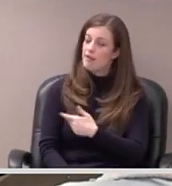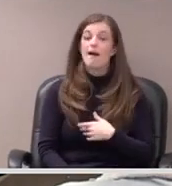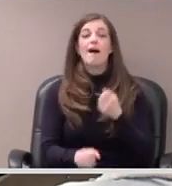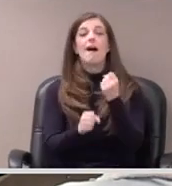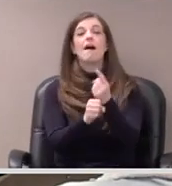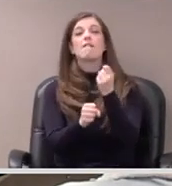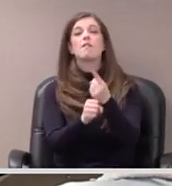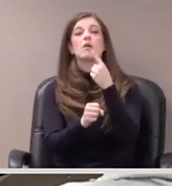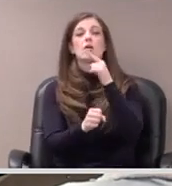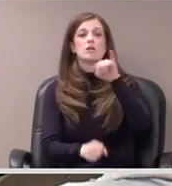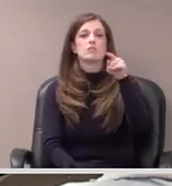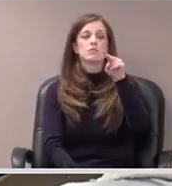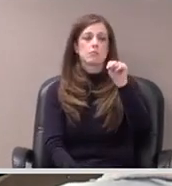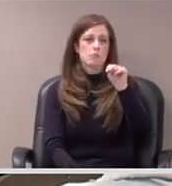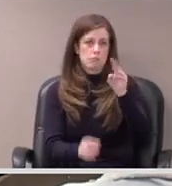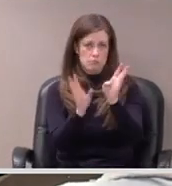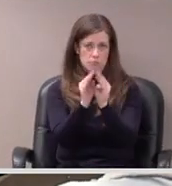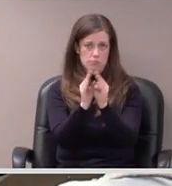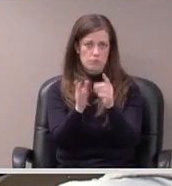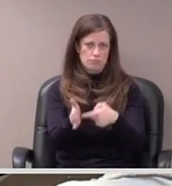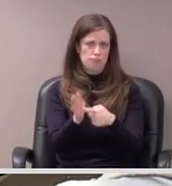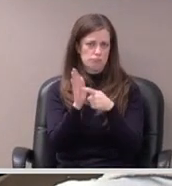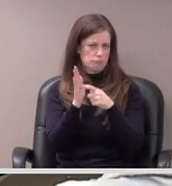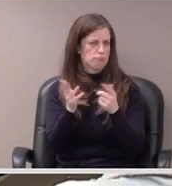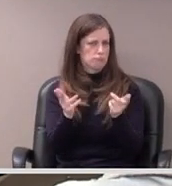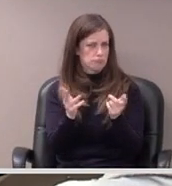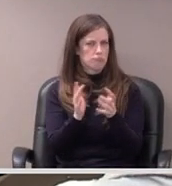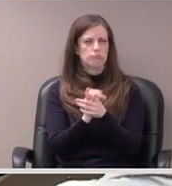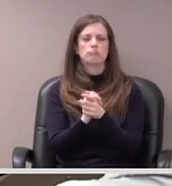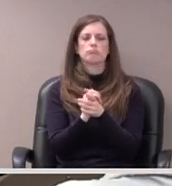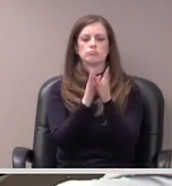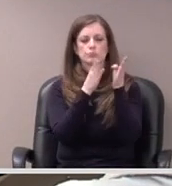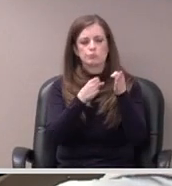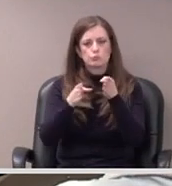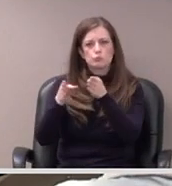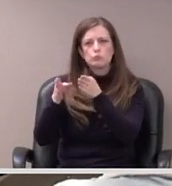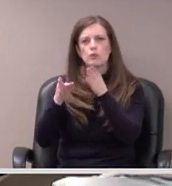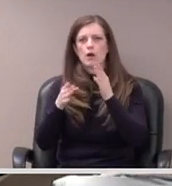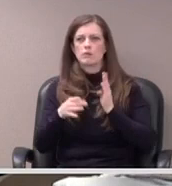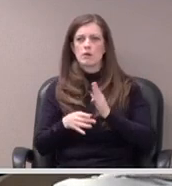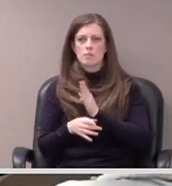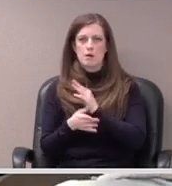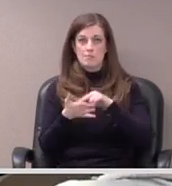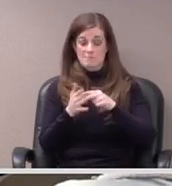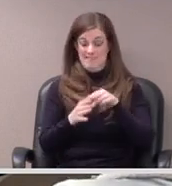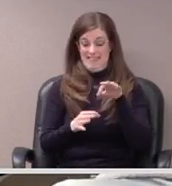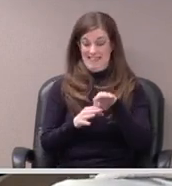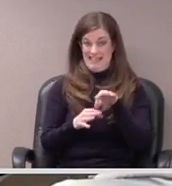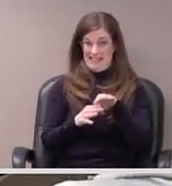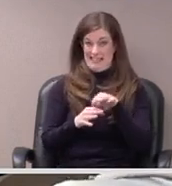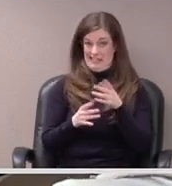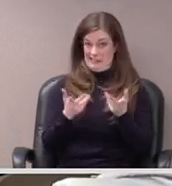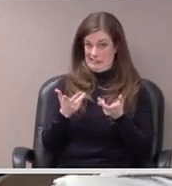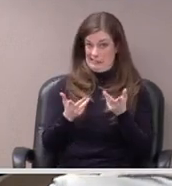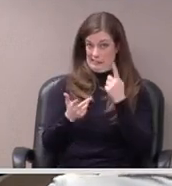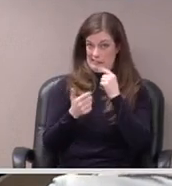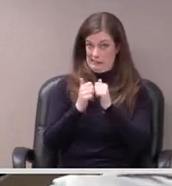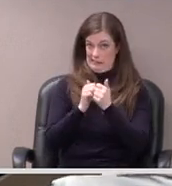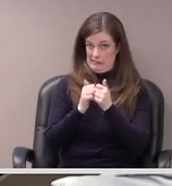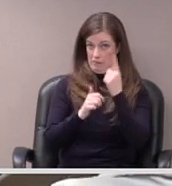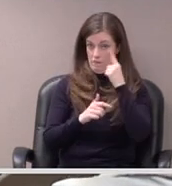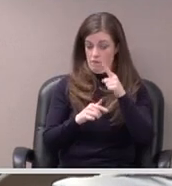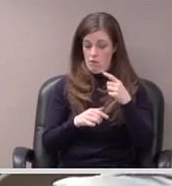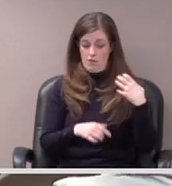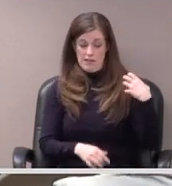year at our January meeting, we are required to organize the board, which means the election of the chairperson and